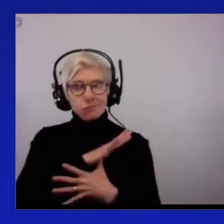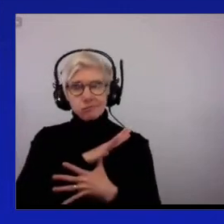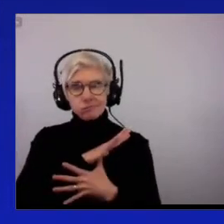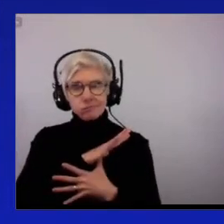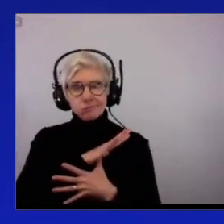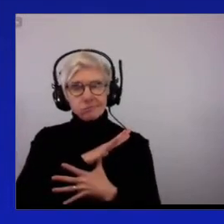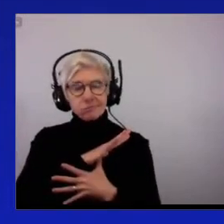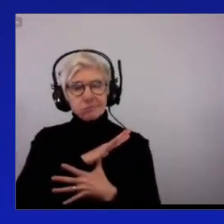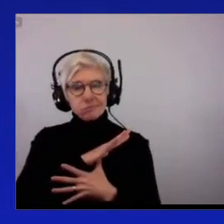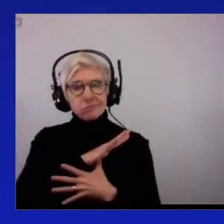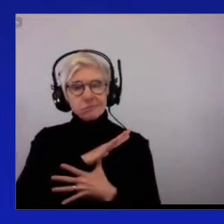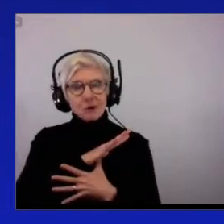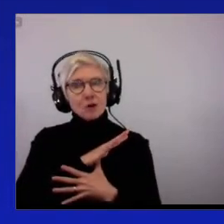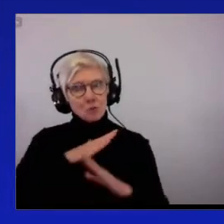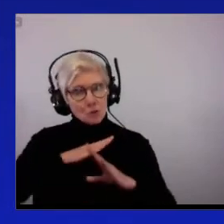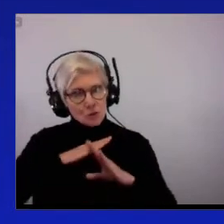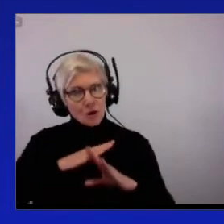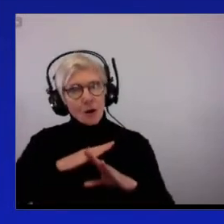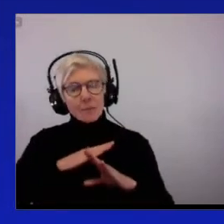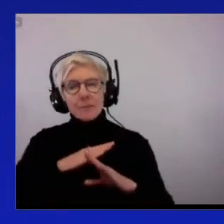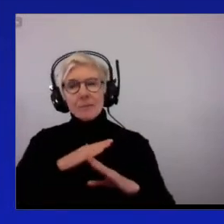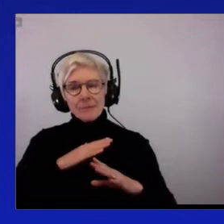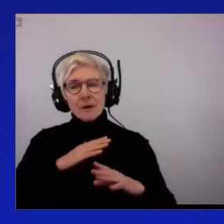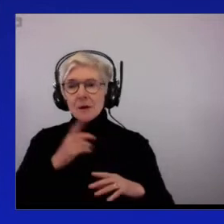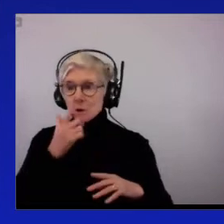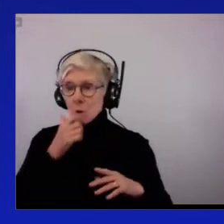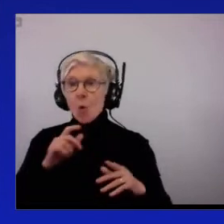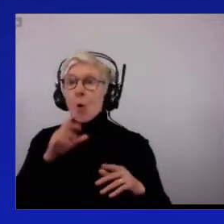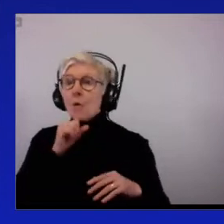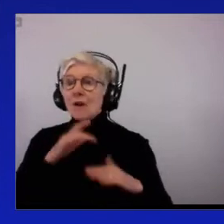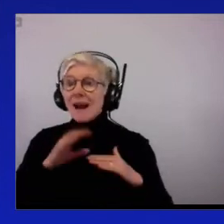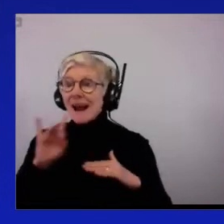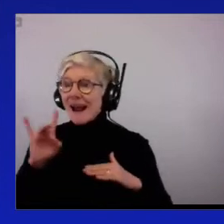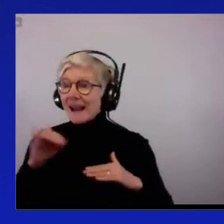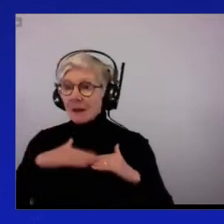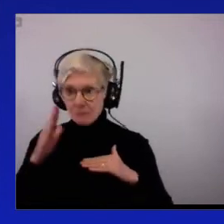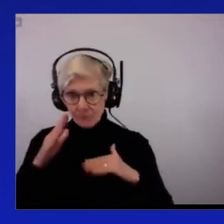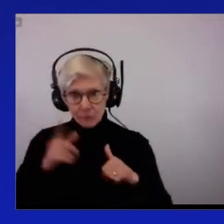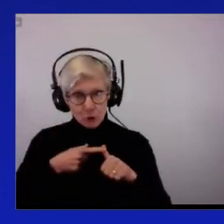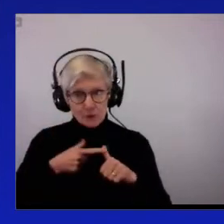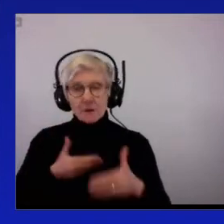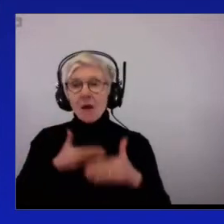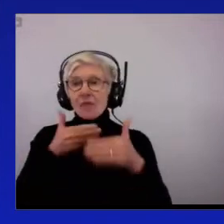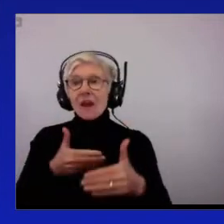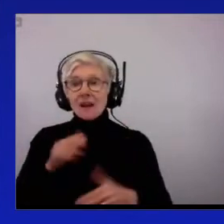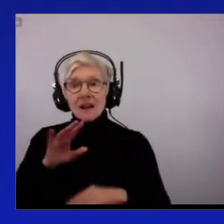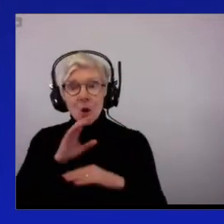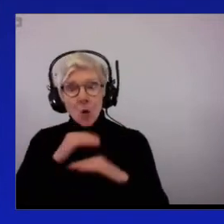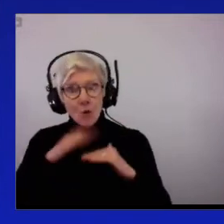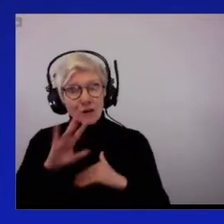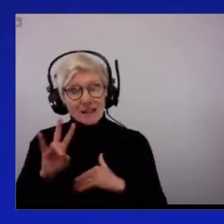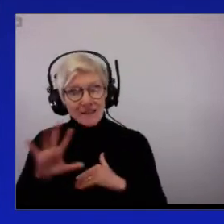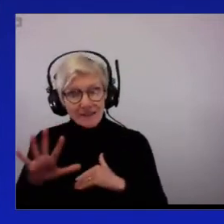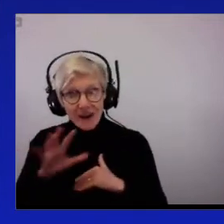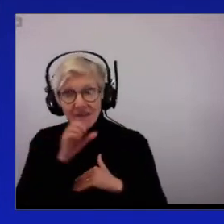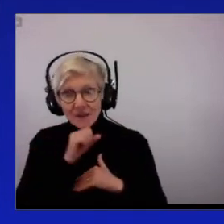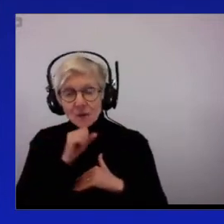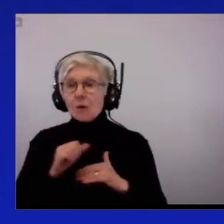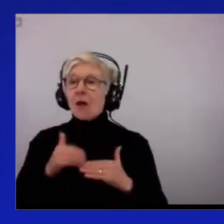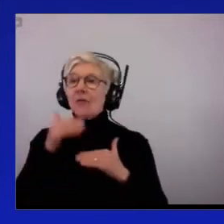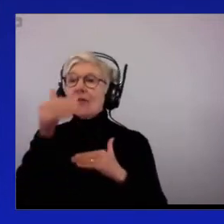factor. So we'll be starting with people over 80, then over 75, then 70. The province has not